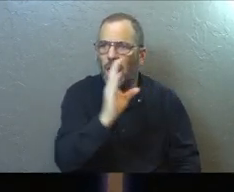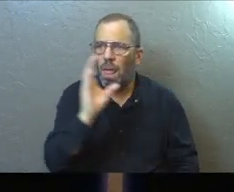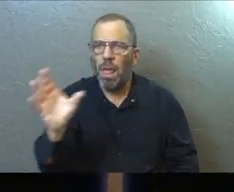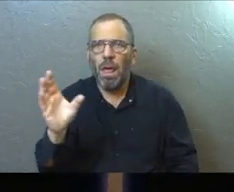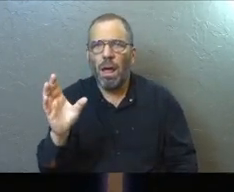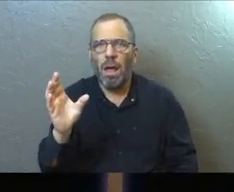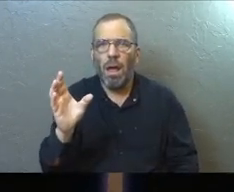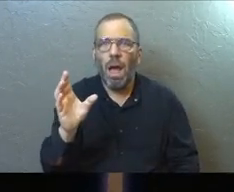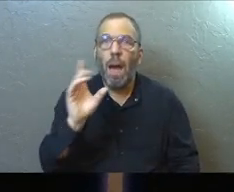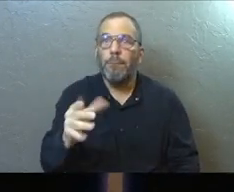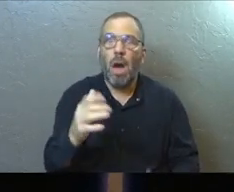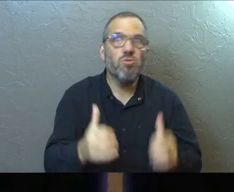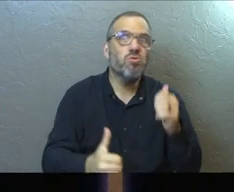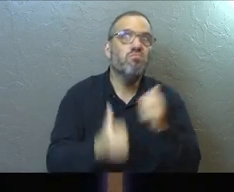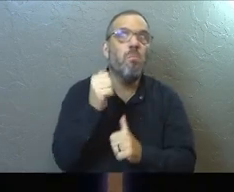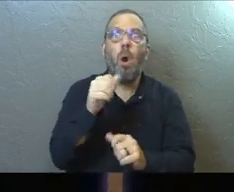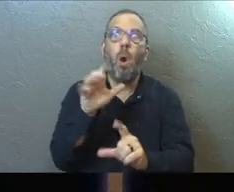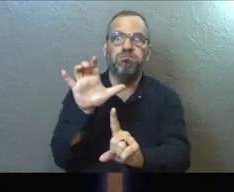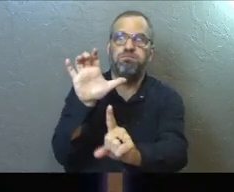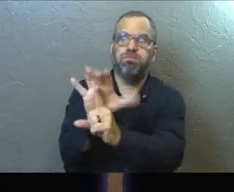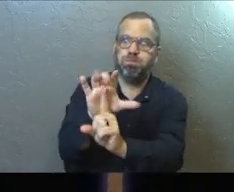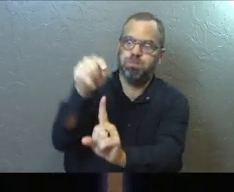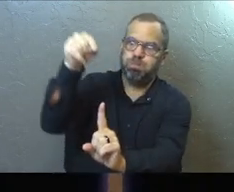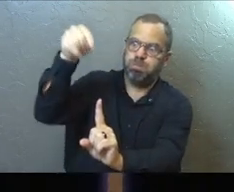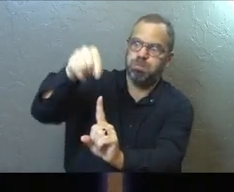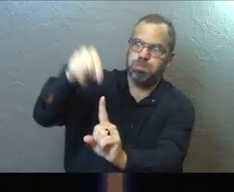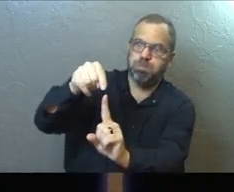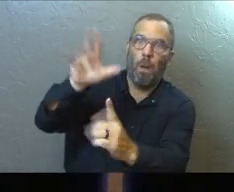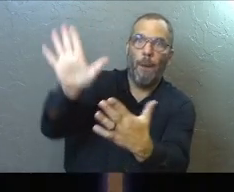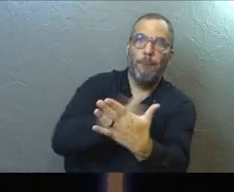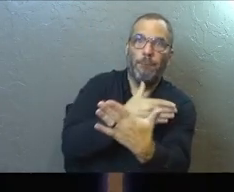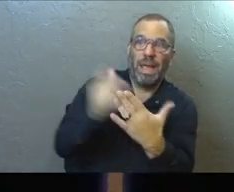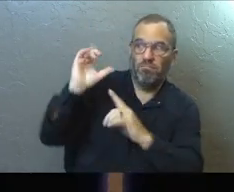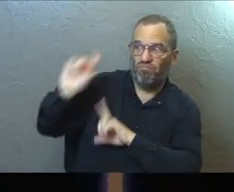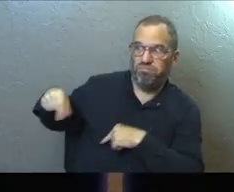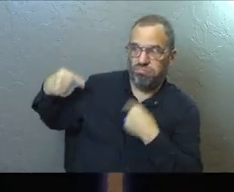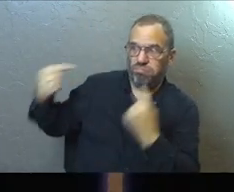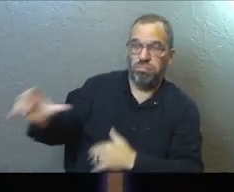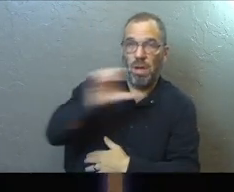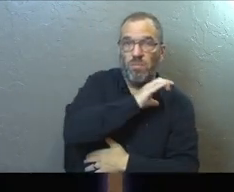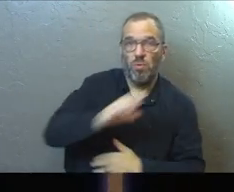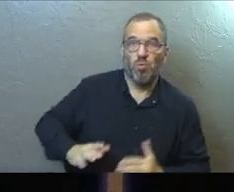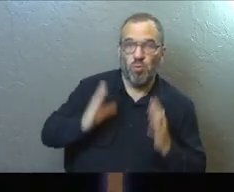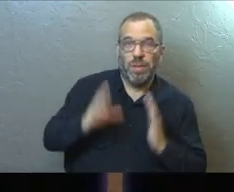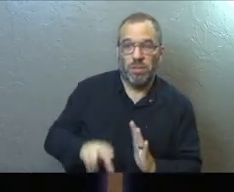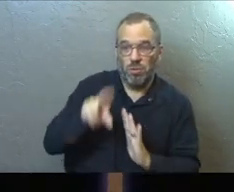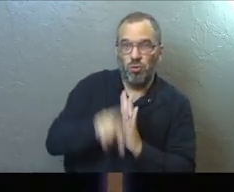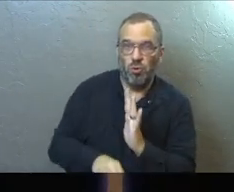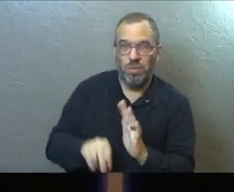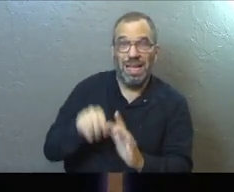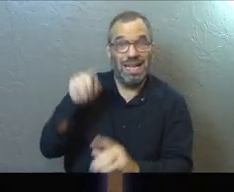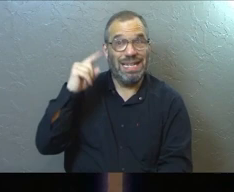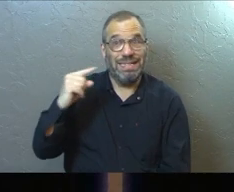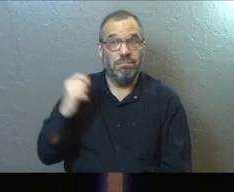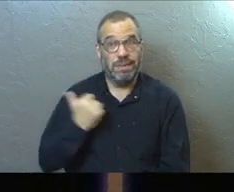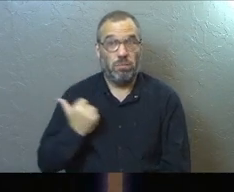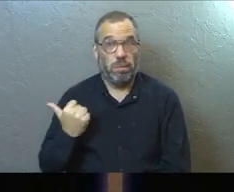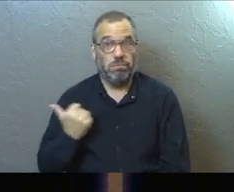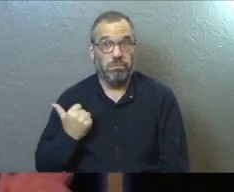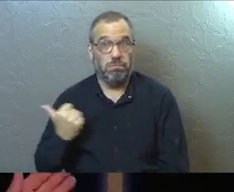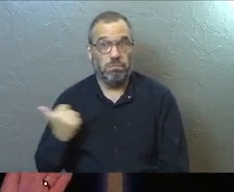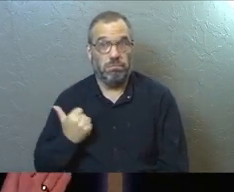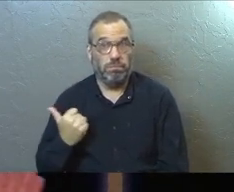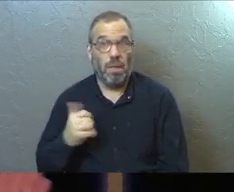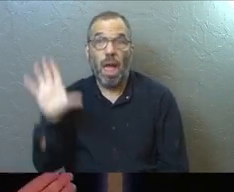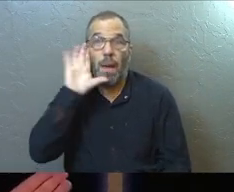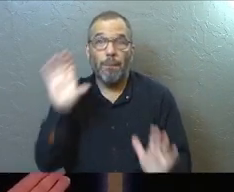historically. But the most popular painting throughout the ancient Christian catacombs is this one right here.